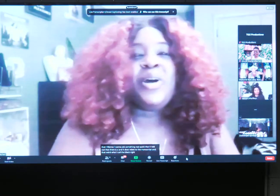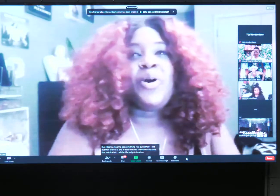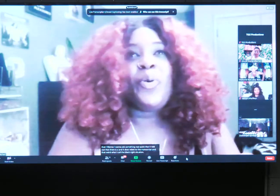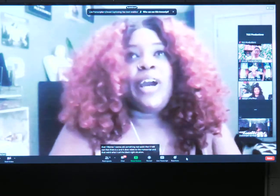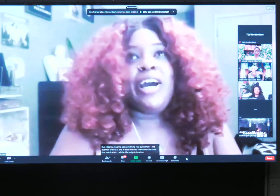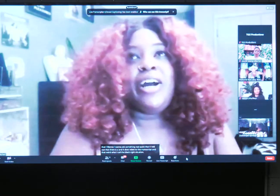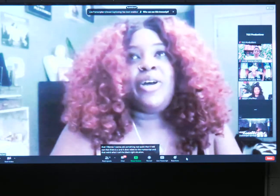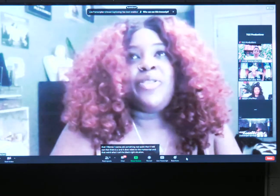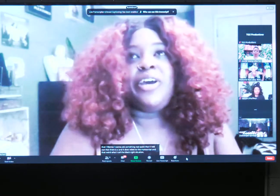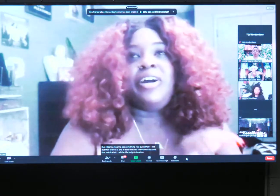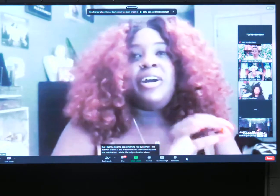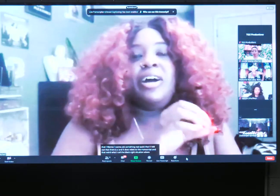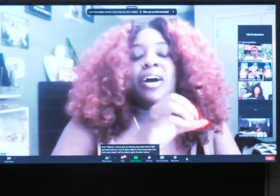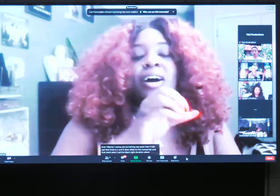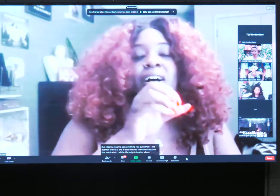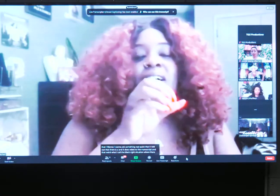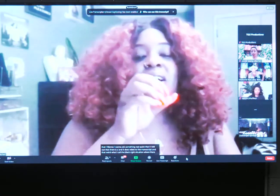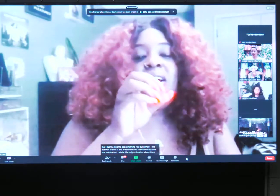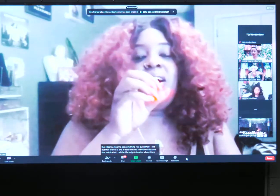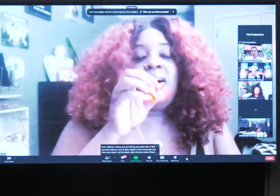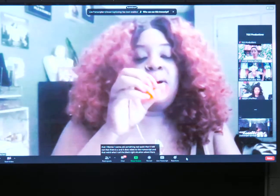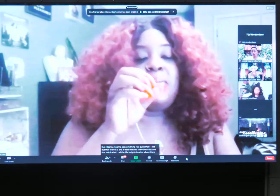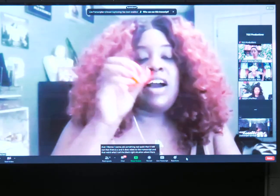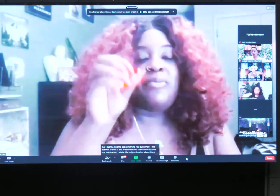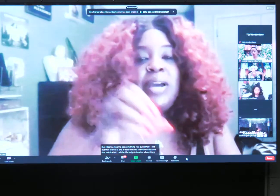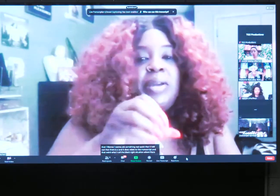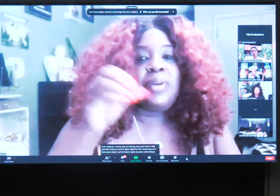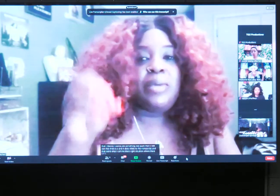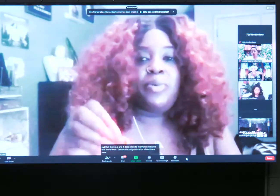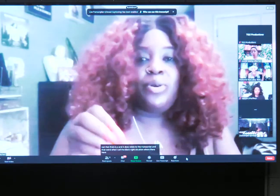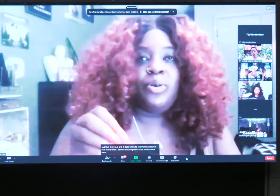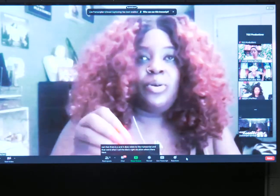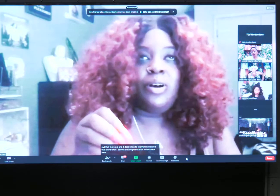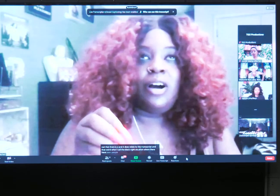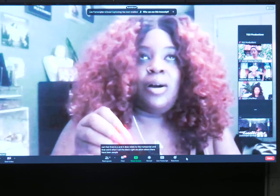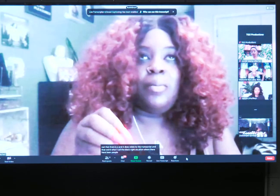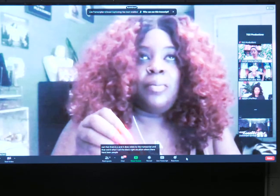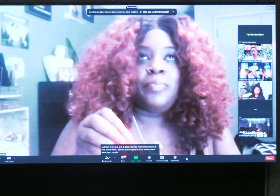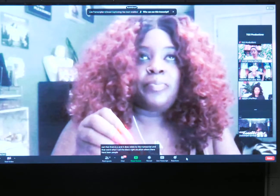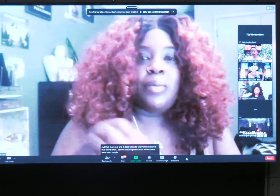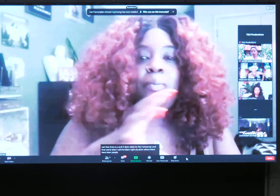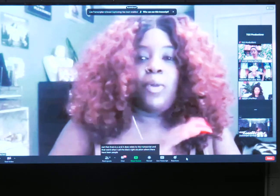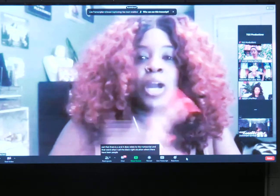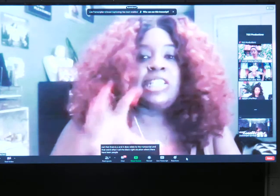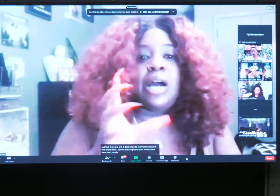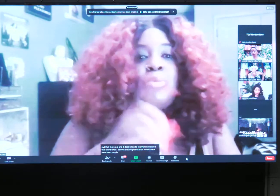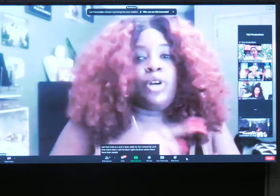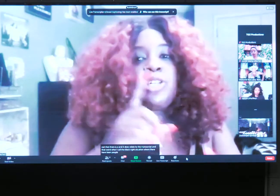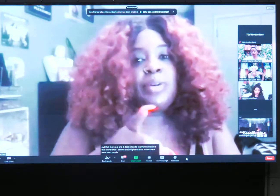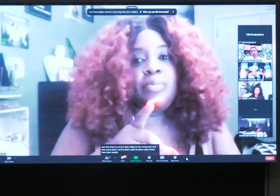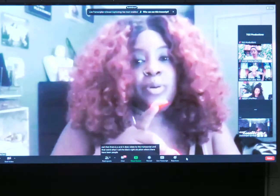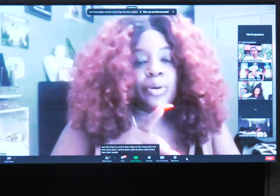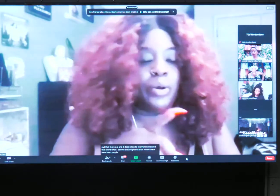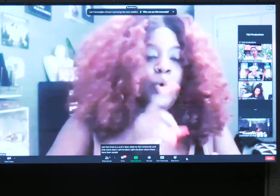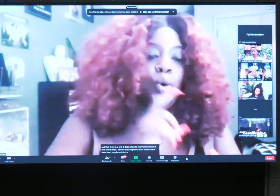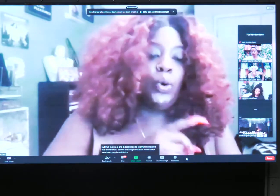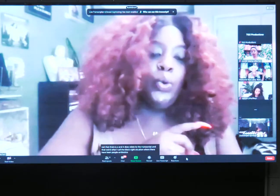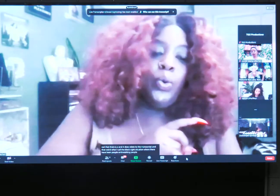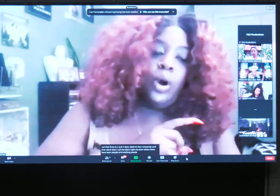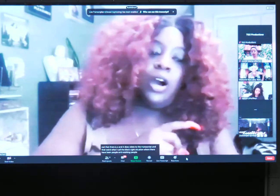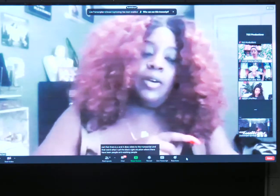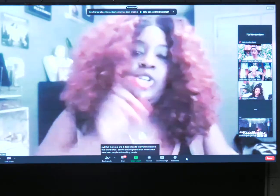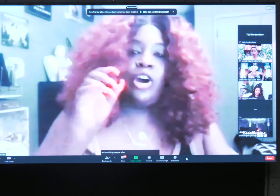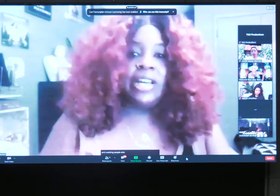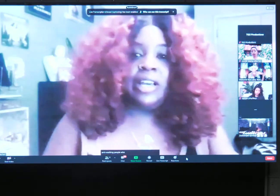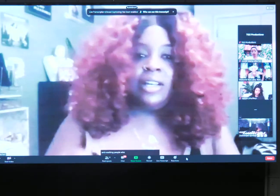situation where there have been people, anti-abortion people,